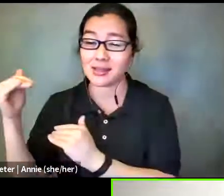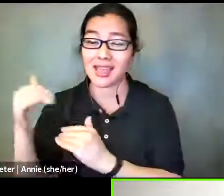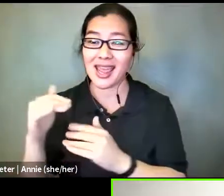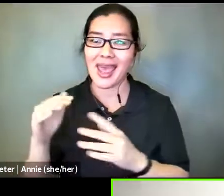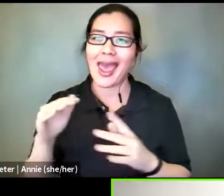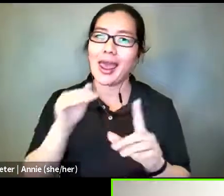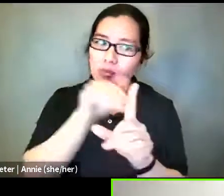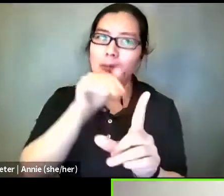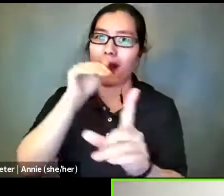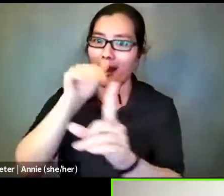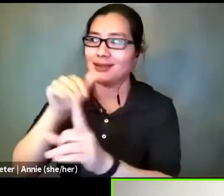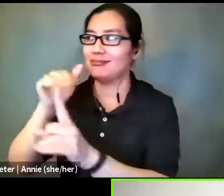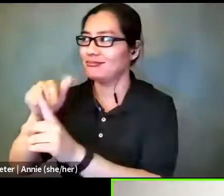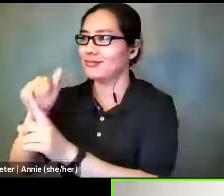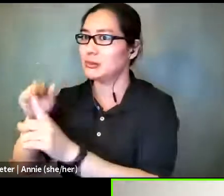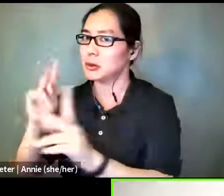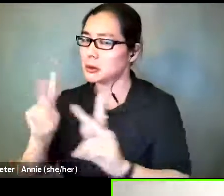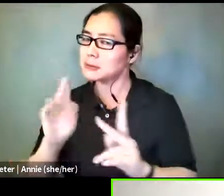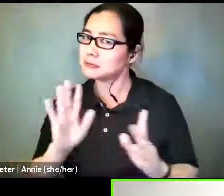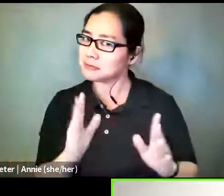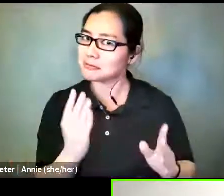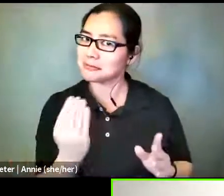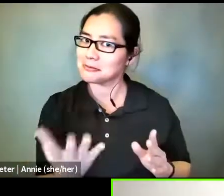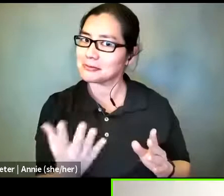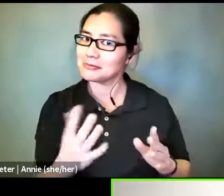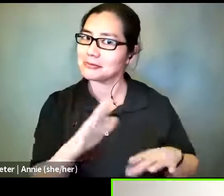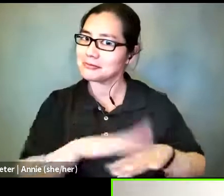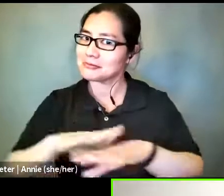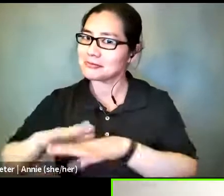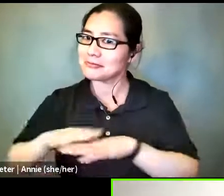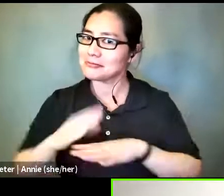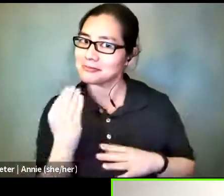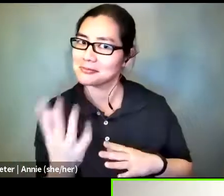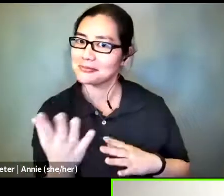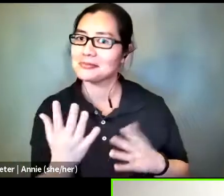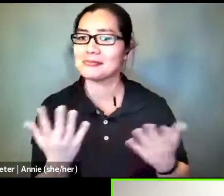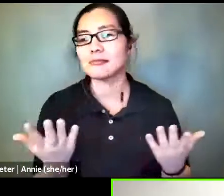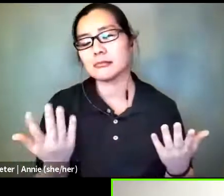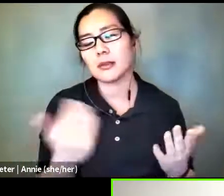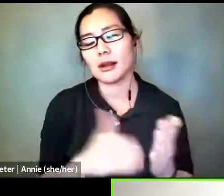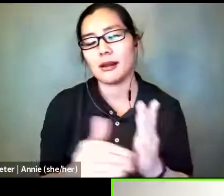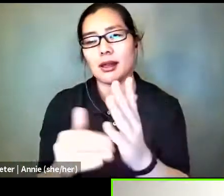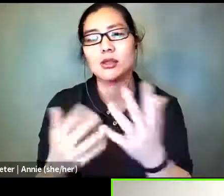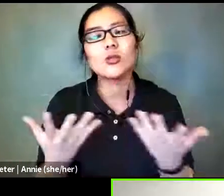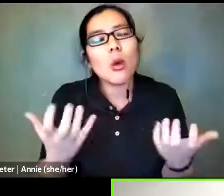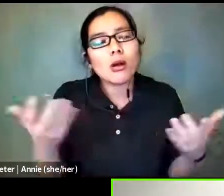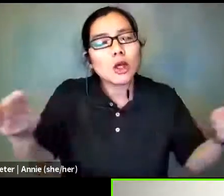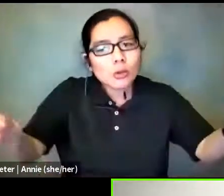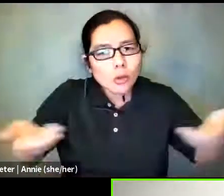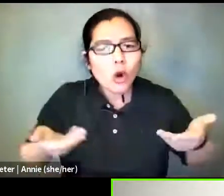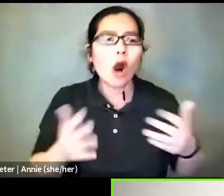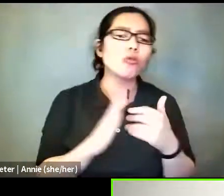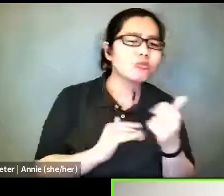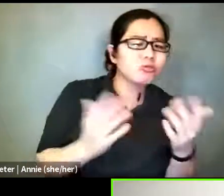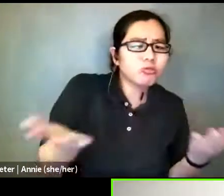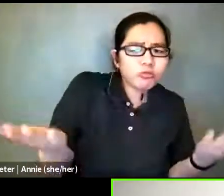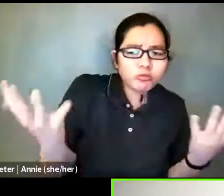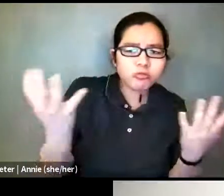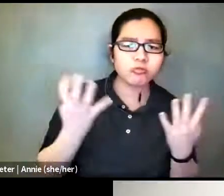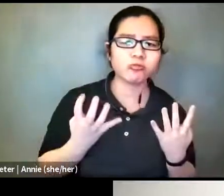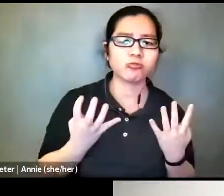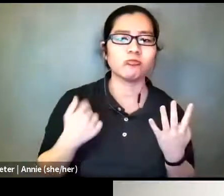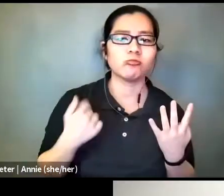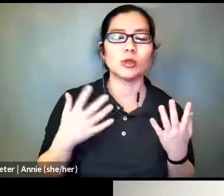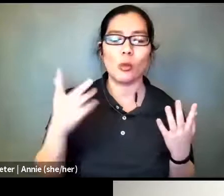guidelines, because you want to get everyone in so that you can all move forward.